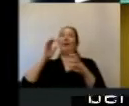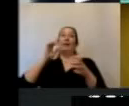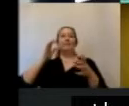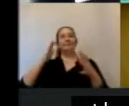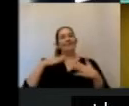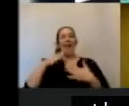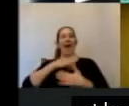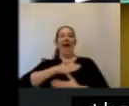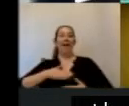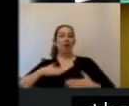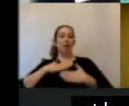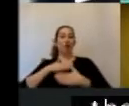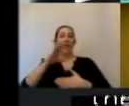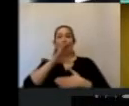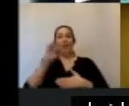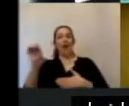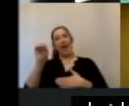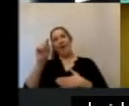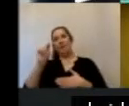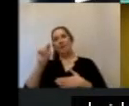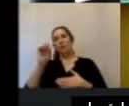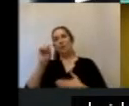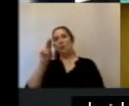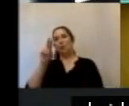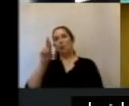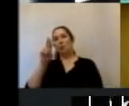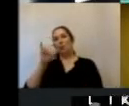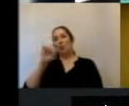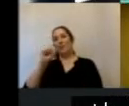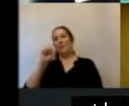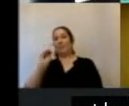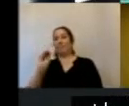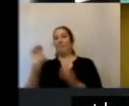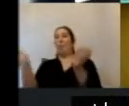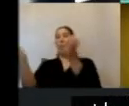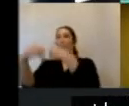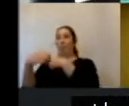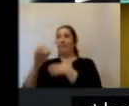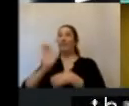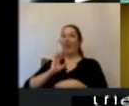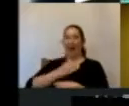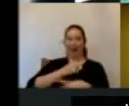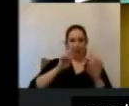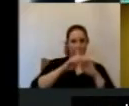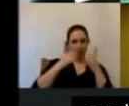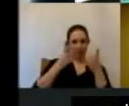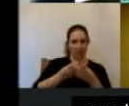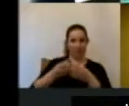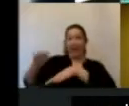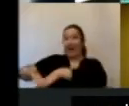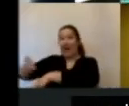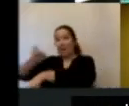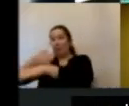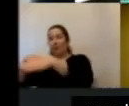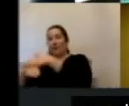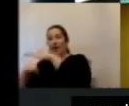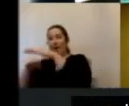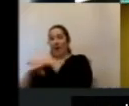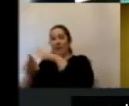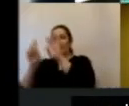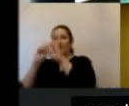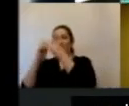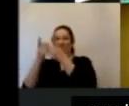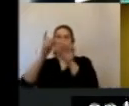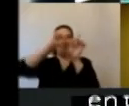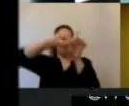happening along the way to prepare people for the changes and keep them updated and motivated, because it's going to be a